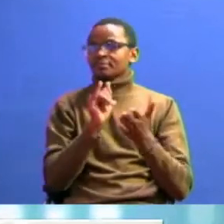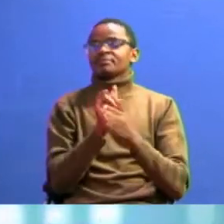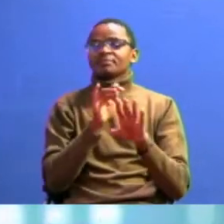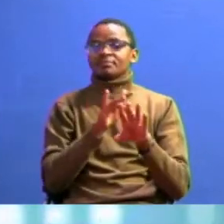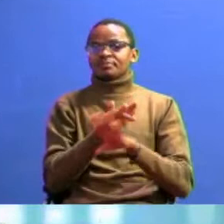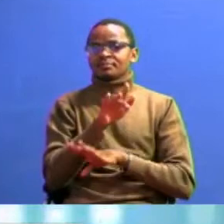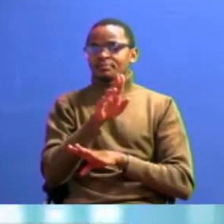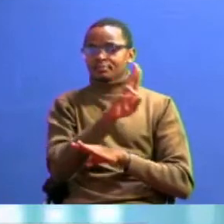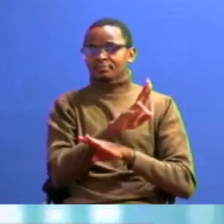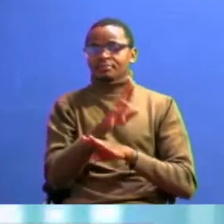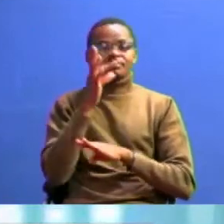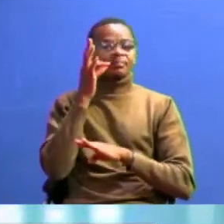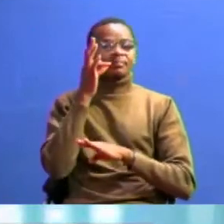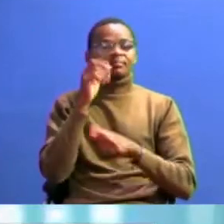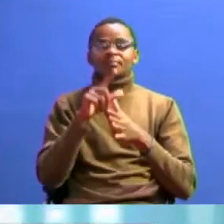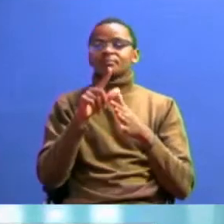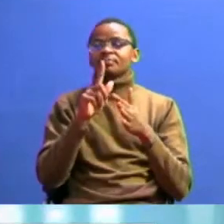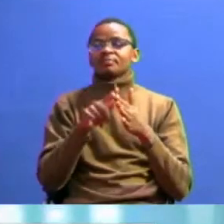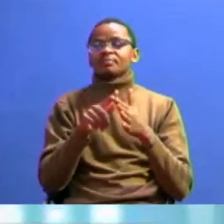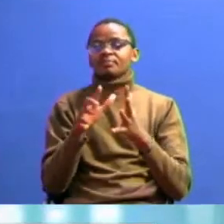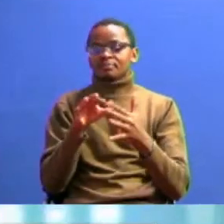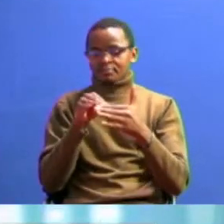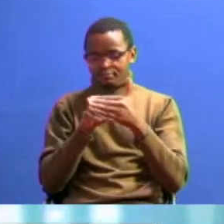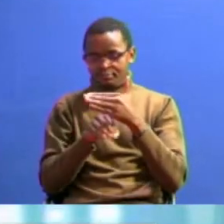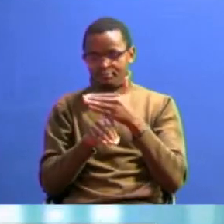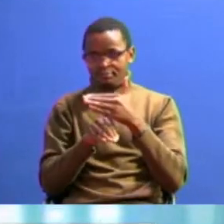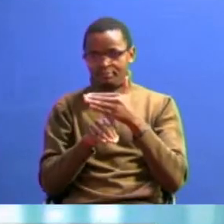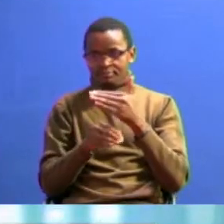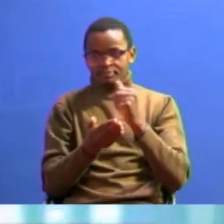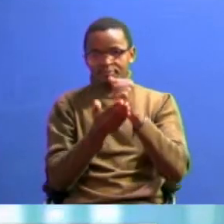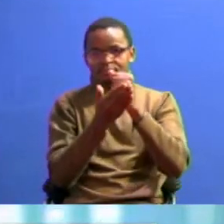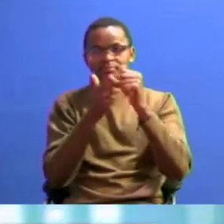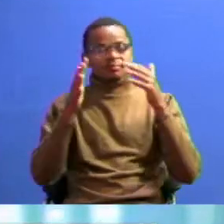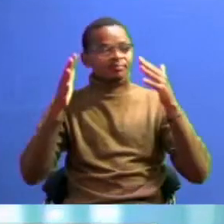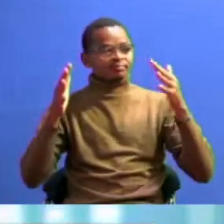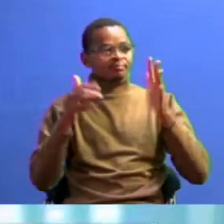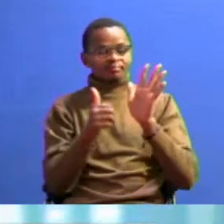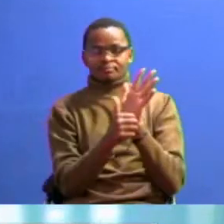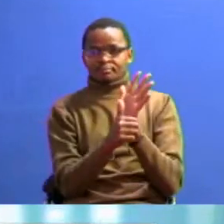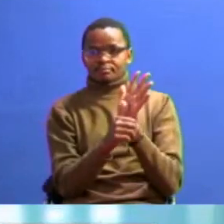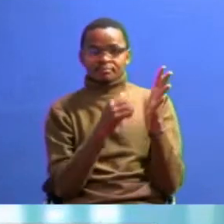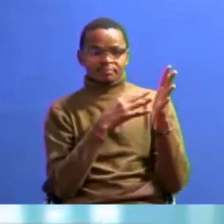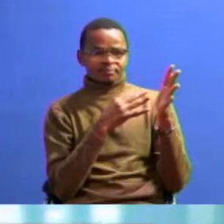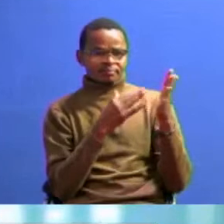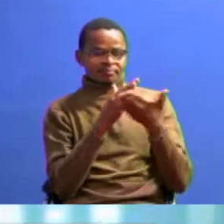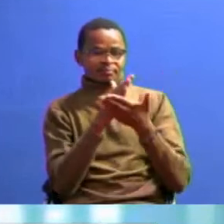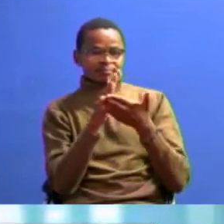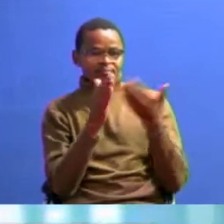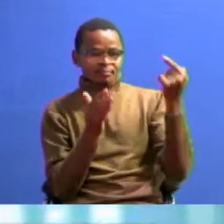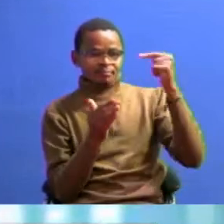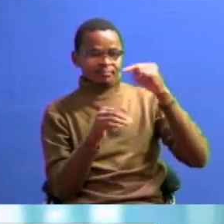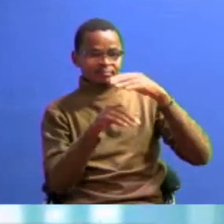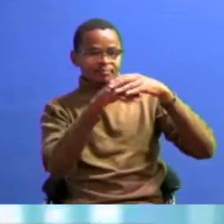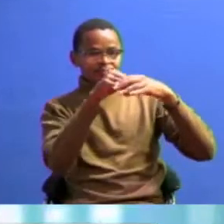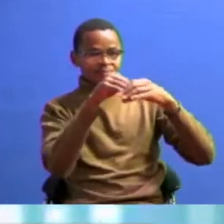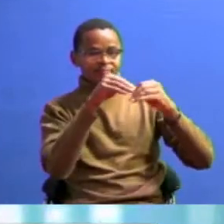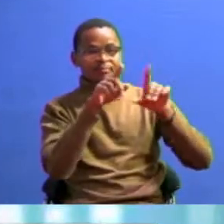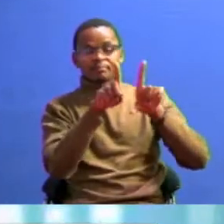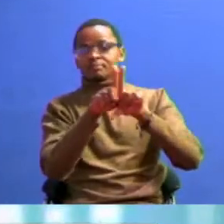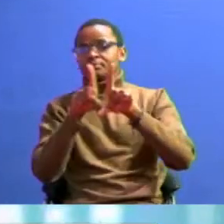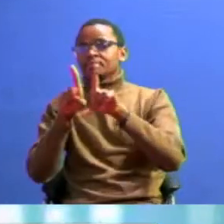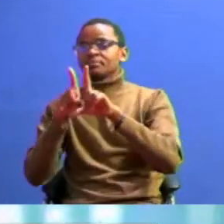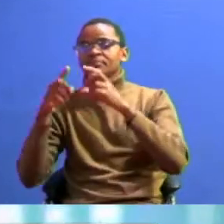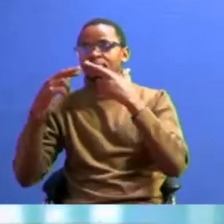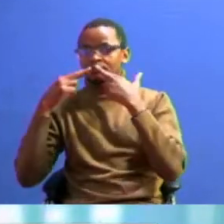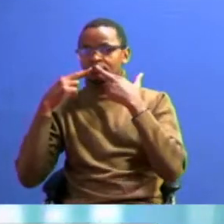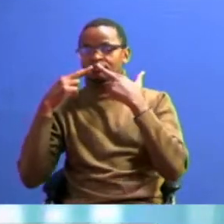by substance use, then even accessing help is a bigger problem. And so some of them may not even come out. So even in terms of